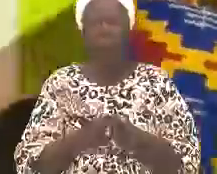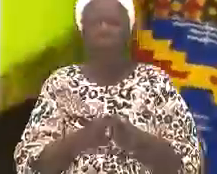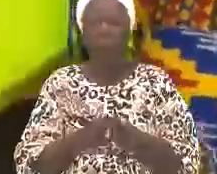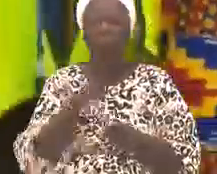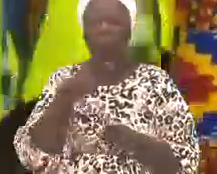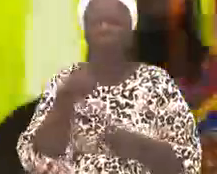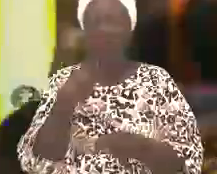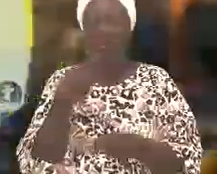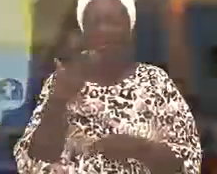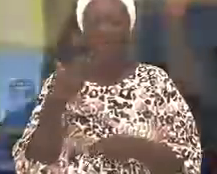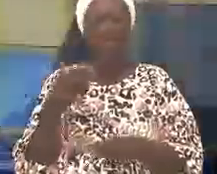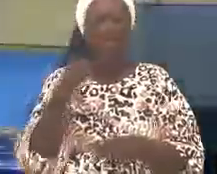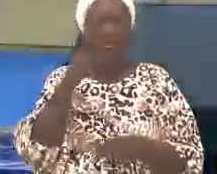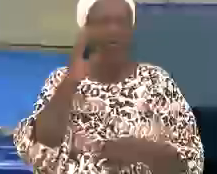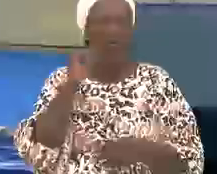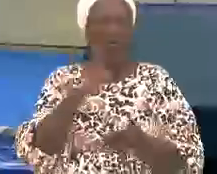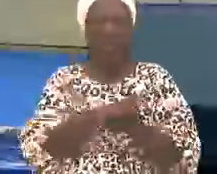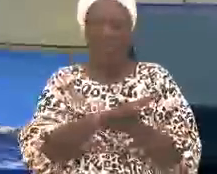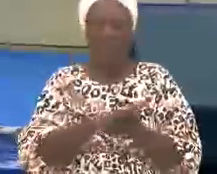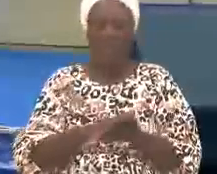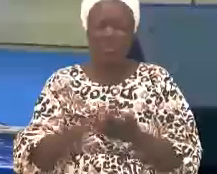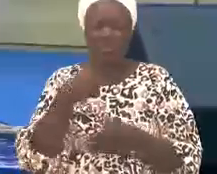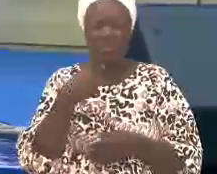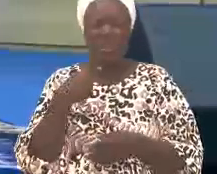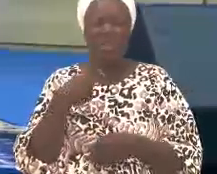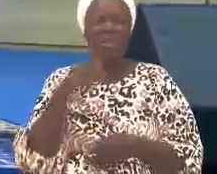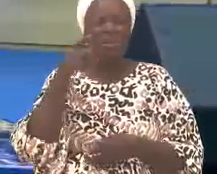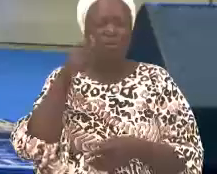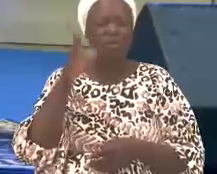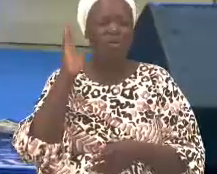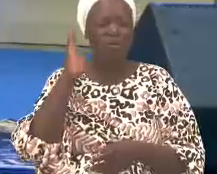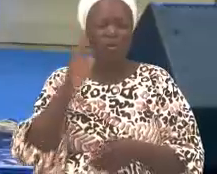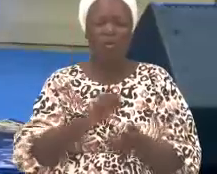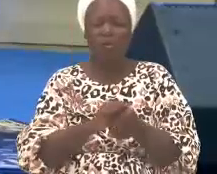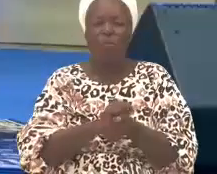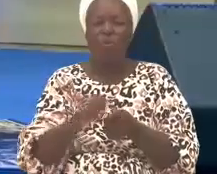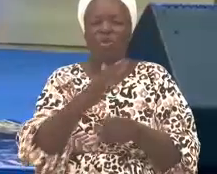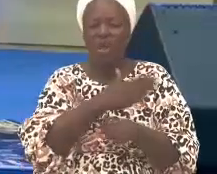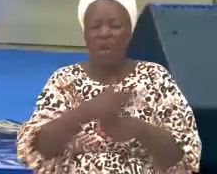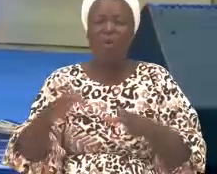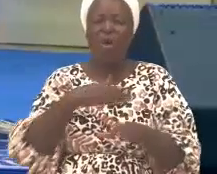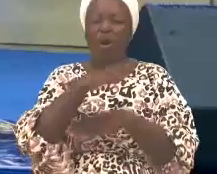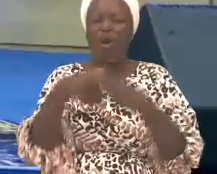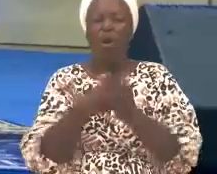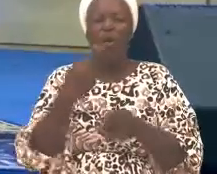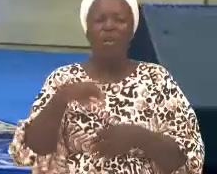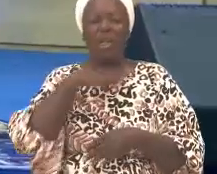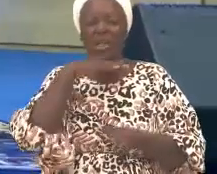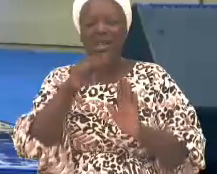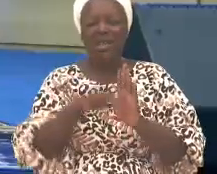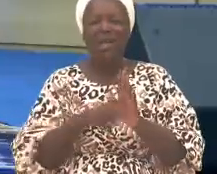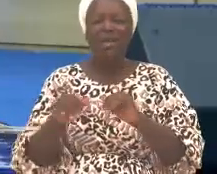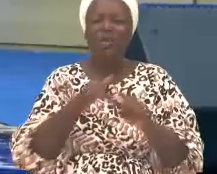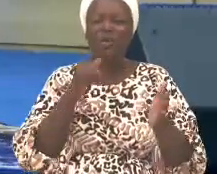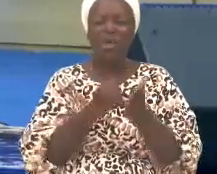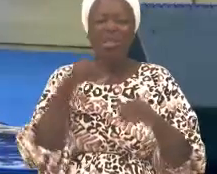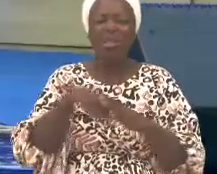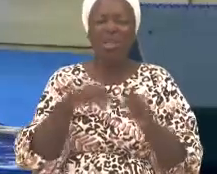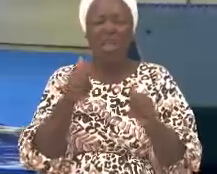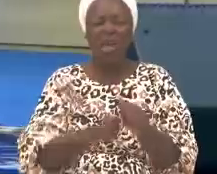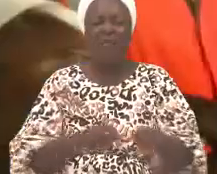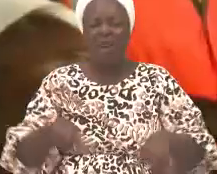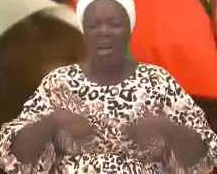said you will cleanse. You said you will wash away all the filthiness. Do it in every life now